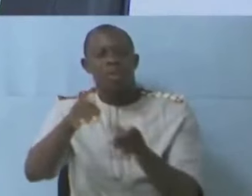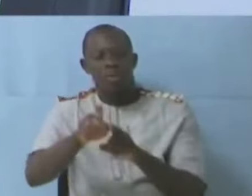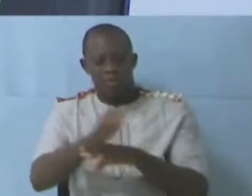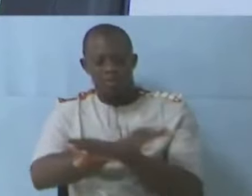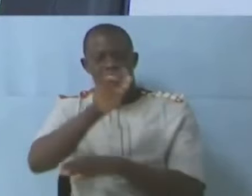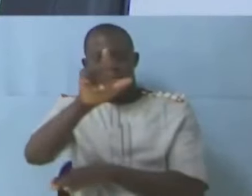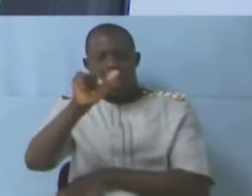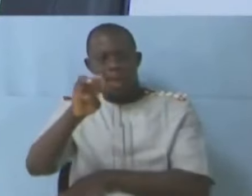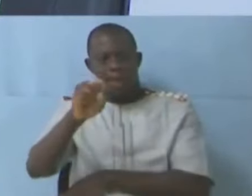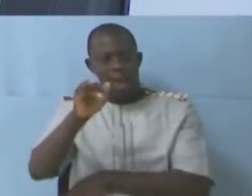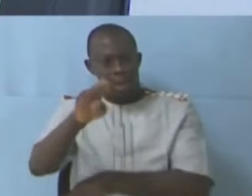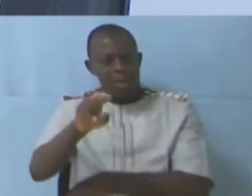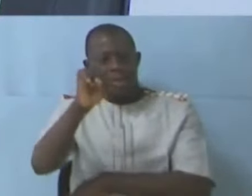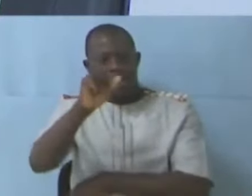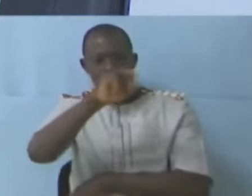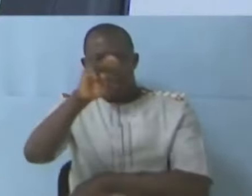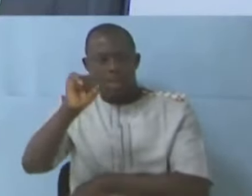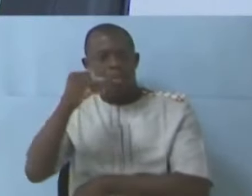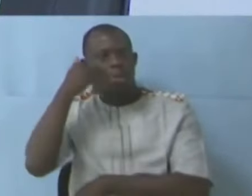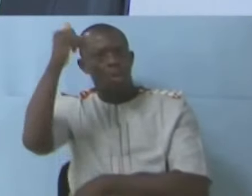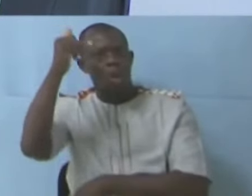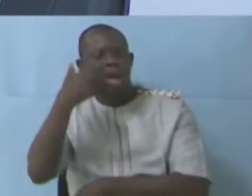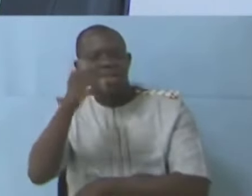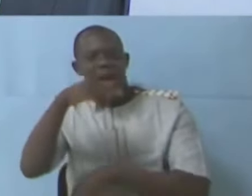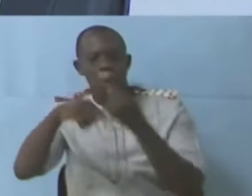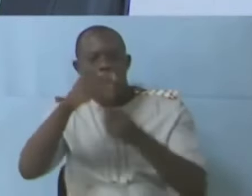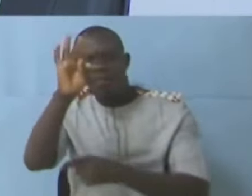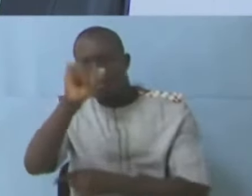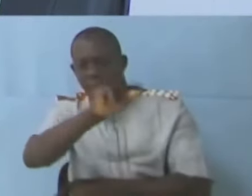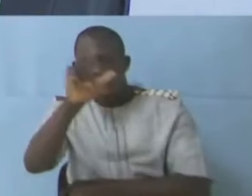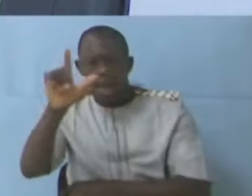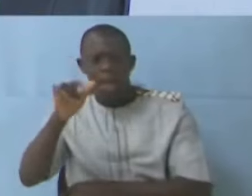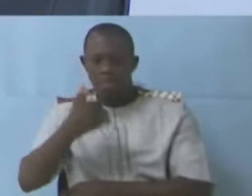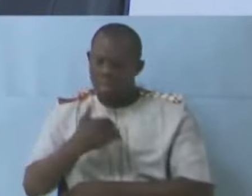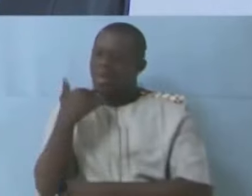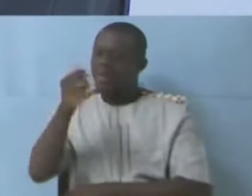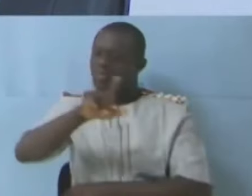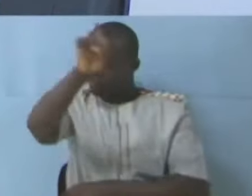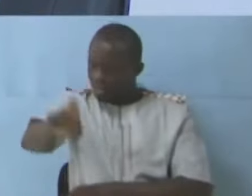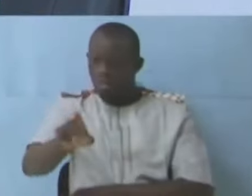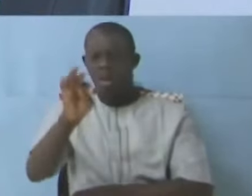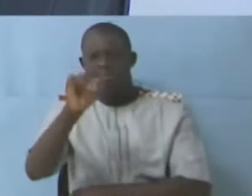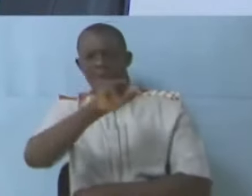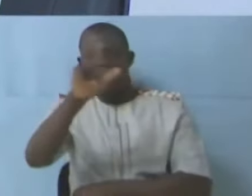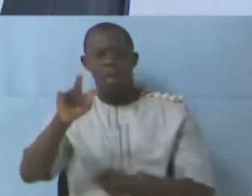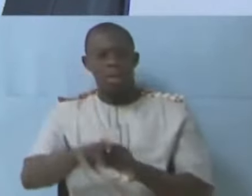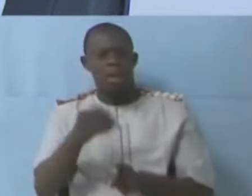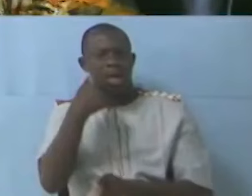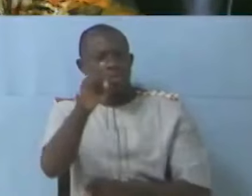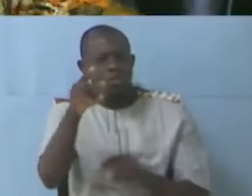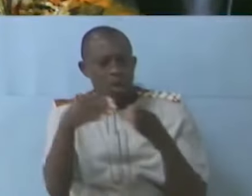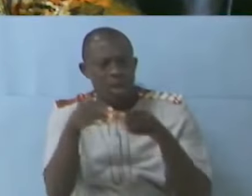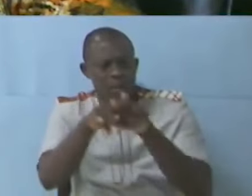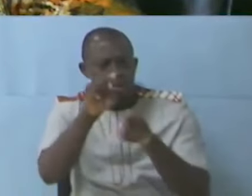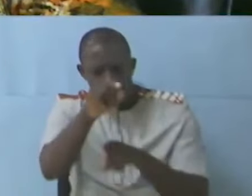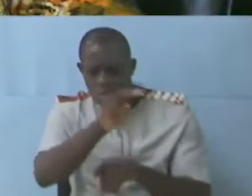Fal me nako ana fal. That's where Lamine Sane called me and asked about fal, and I asked the same question to him. Fal neko tak yo me nako now. Ana fal neko tak